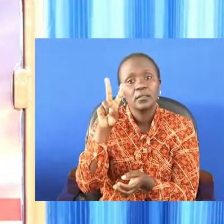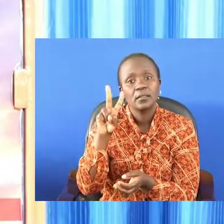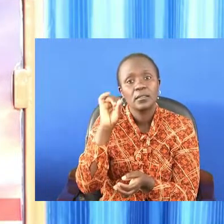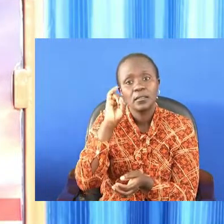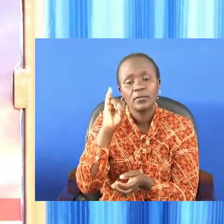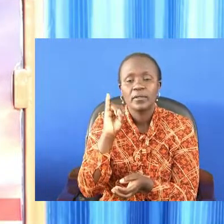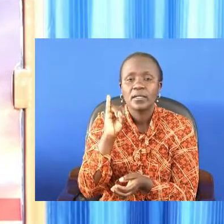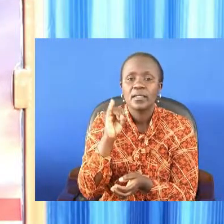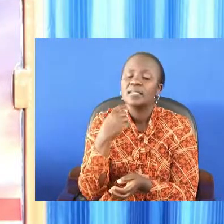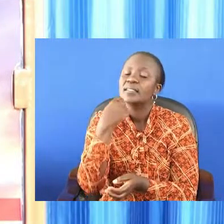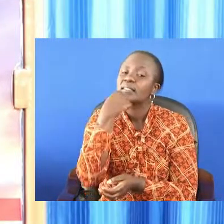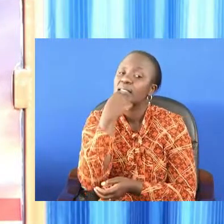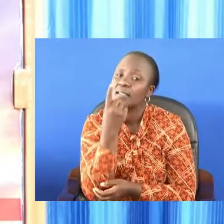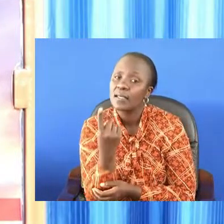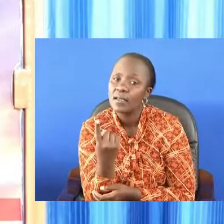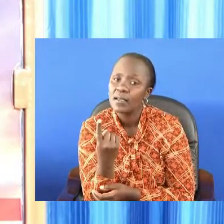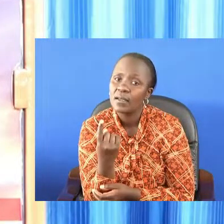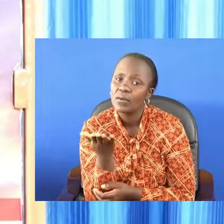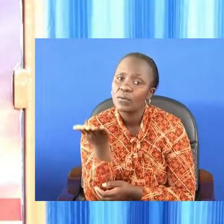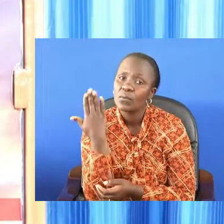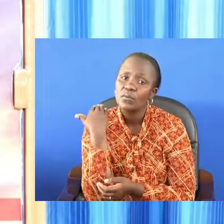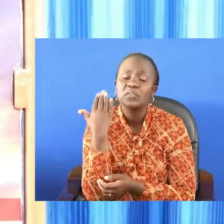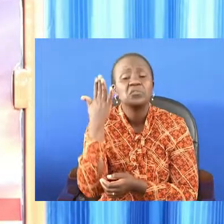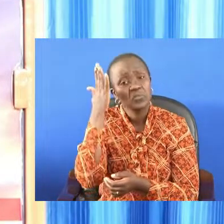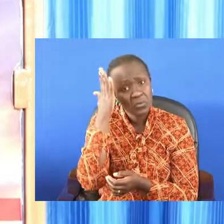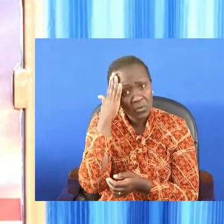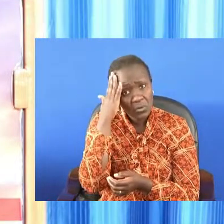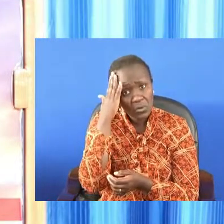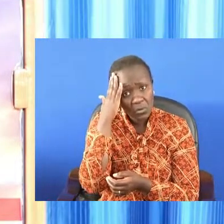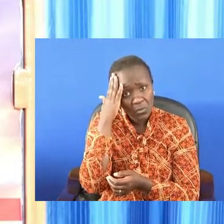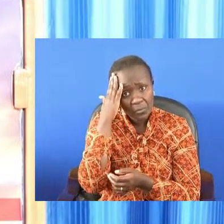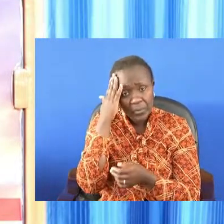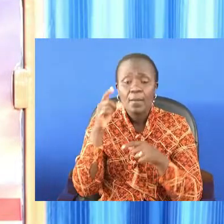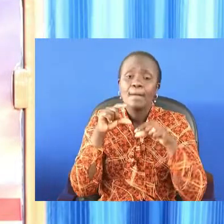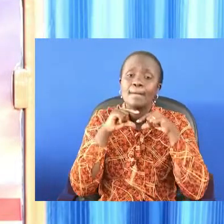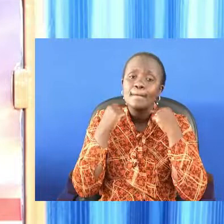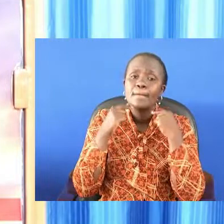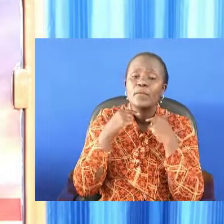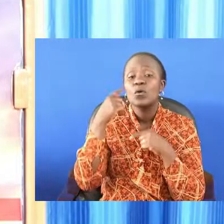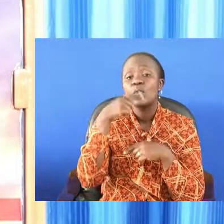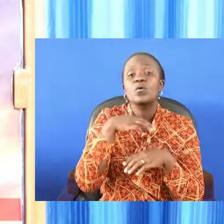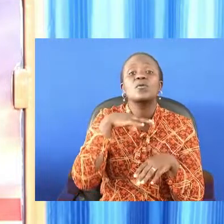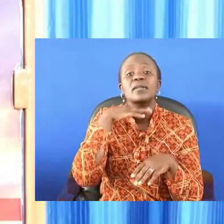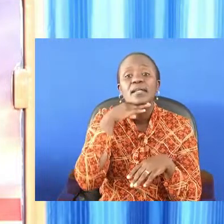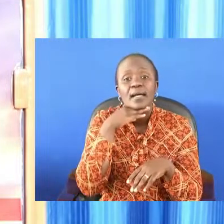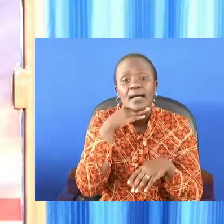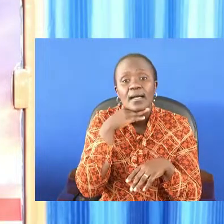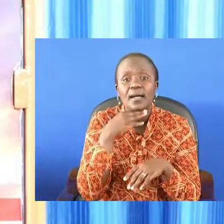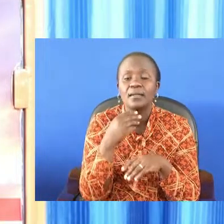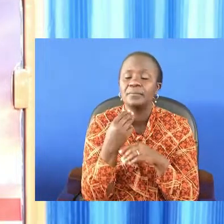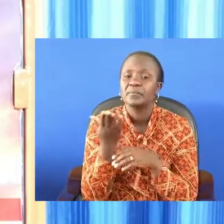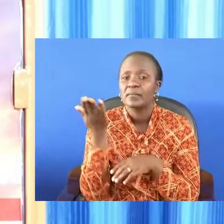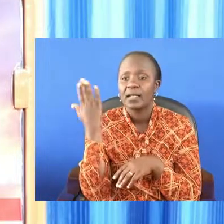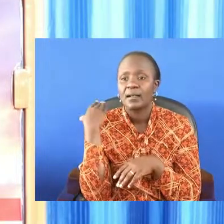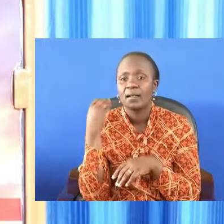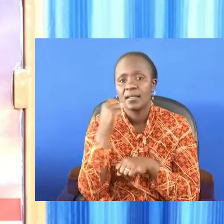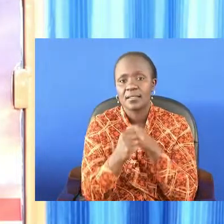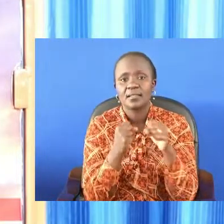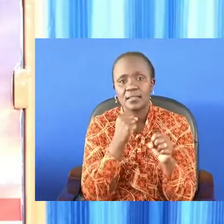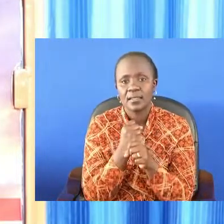Dr. Ravi Zacharias was a renowned apologist who died on 19th May last year,